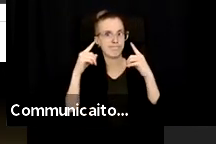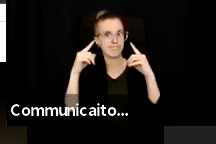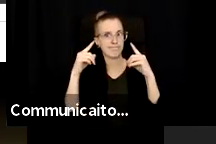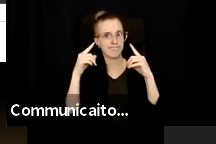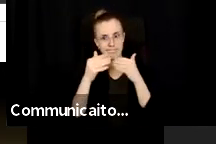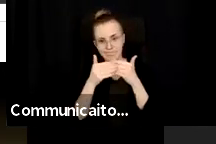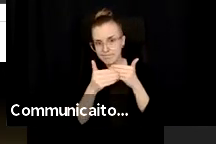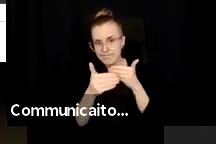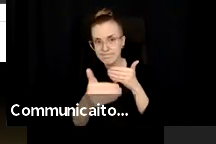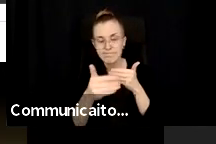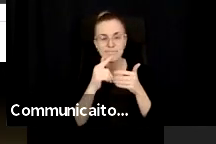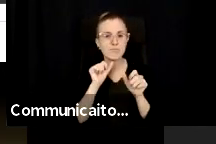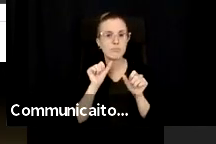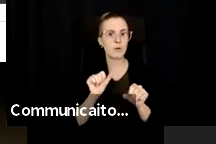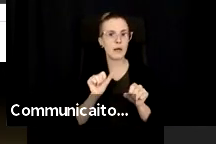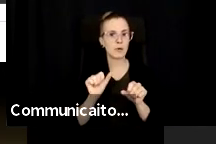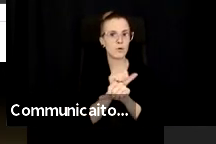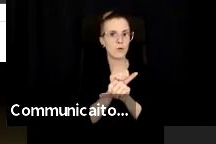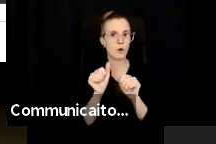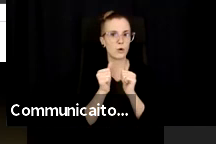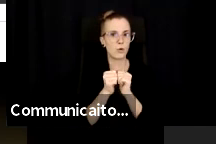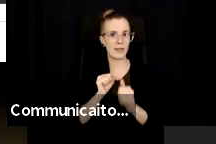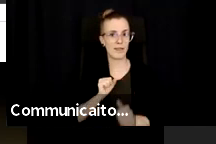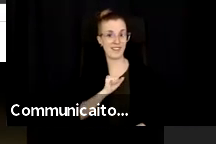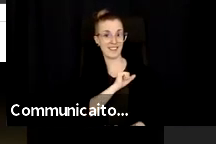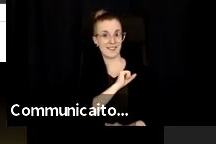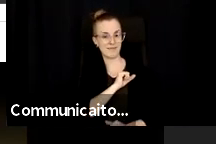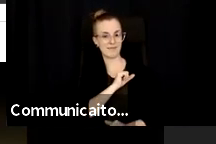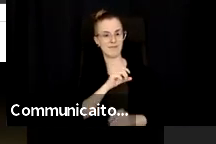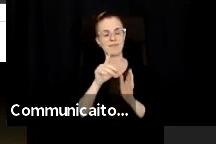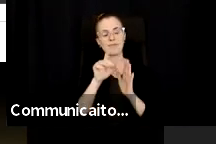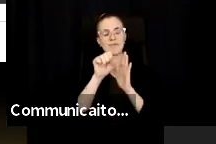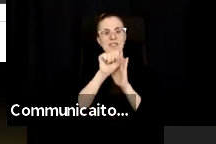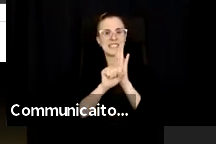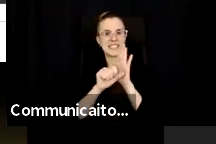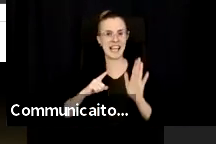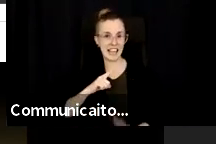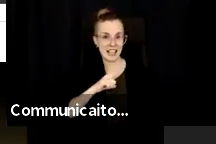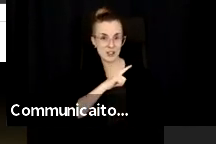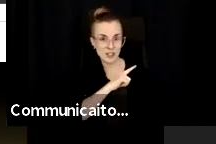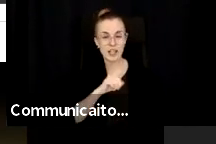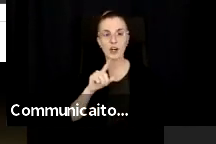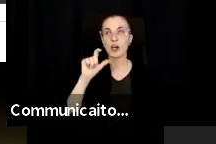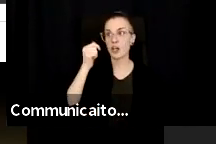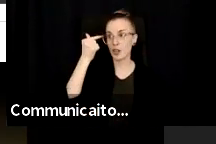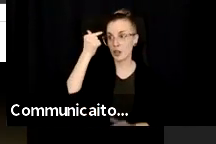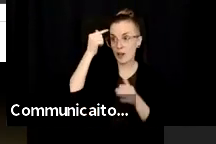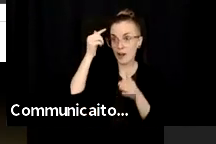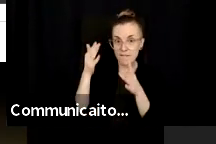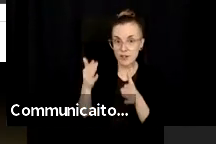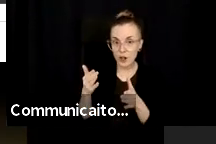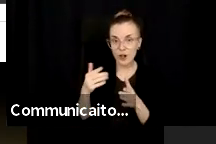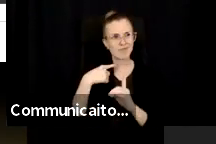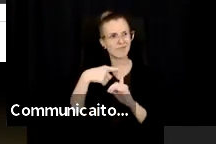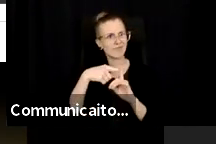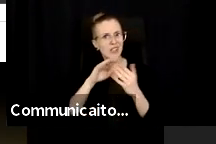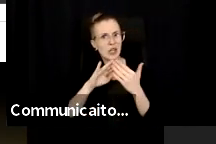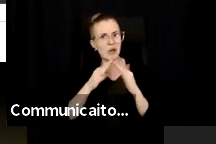state legislature, with the office of the governor, and with communities all over the